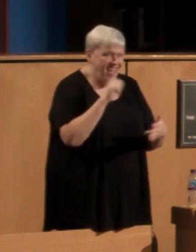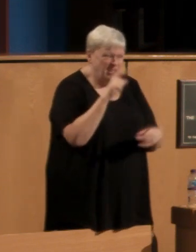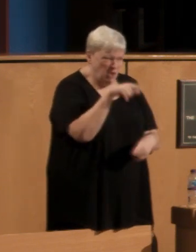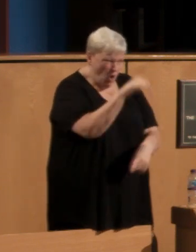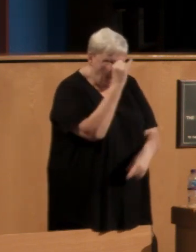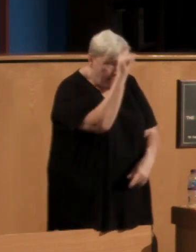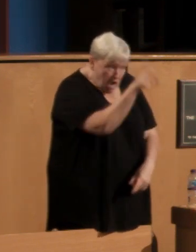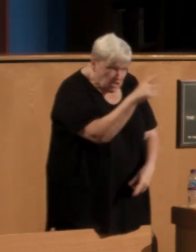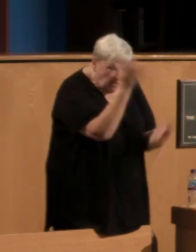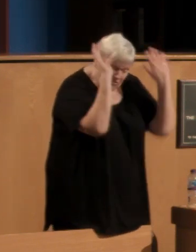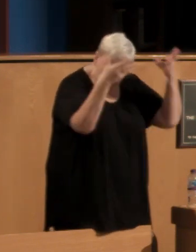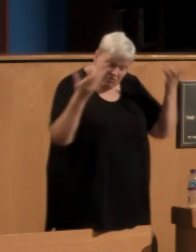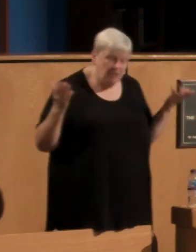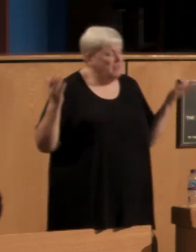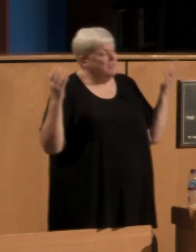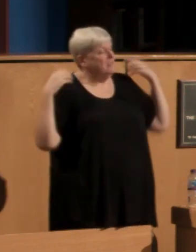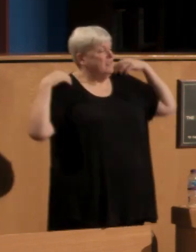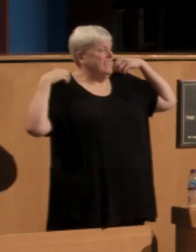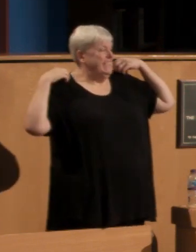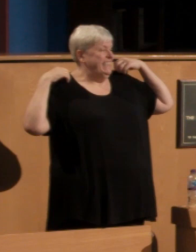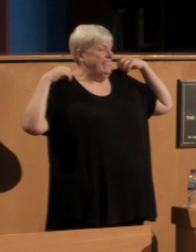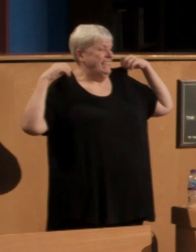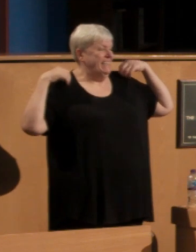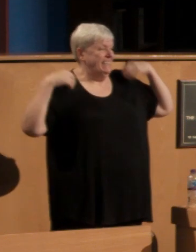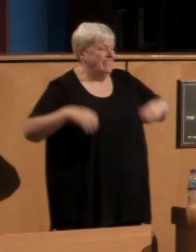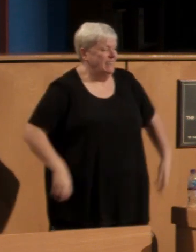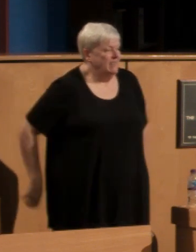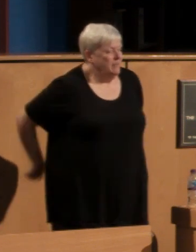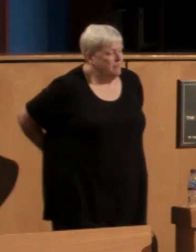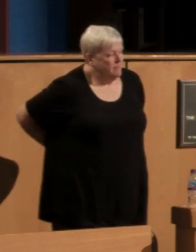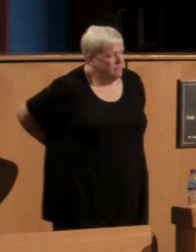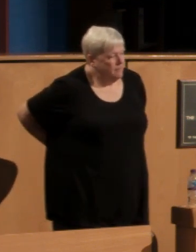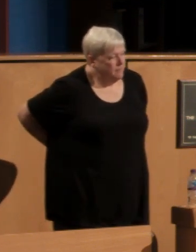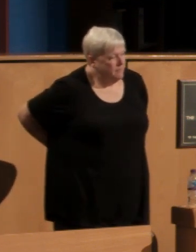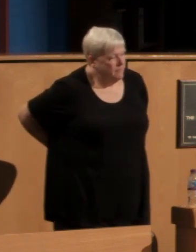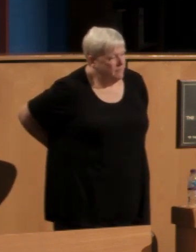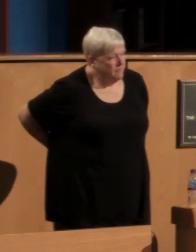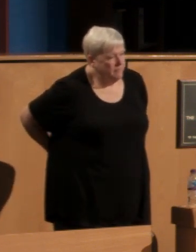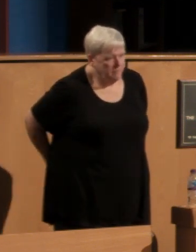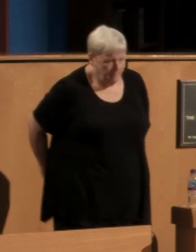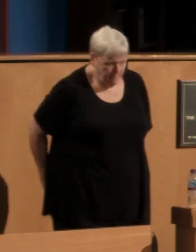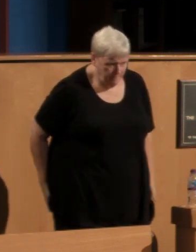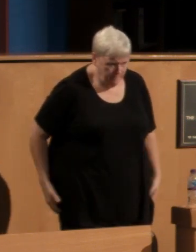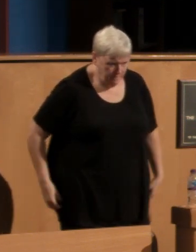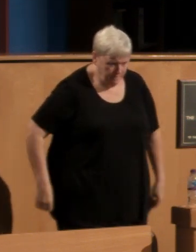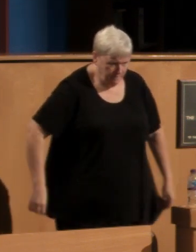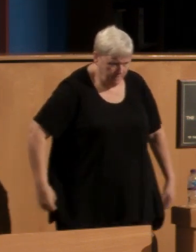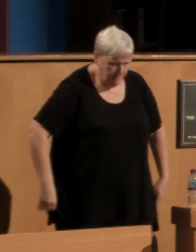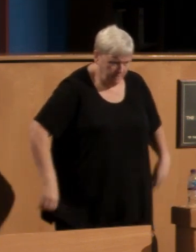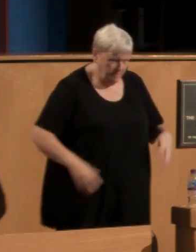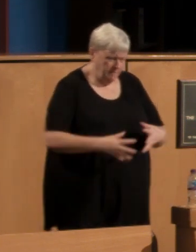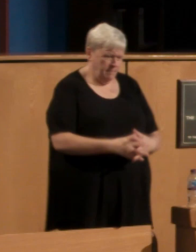bad person. person in the front row here in the blue jumper.